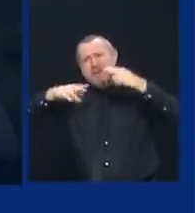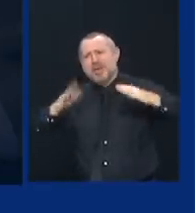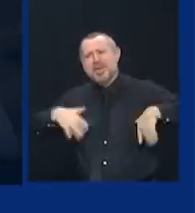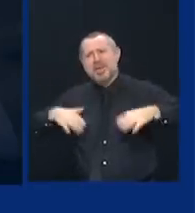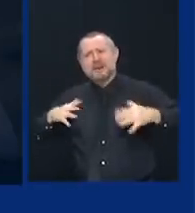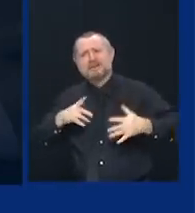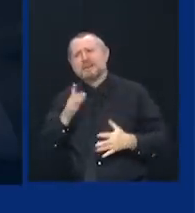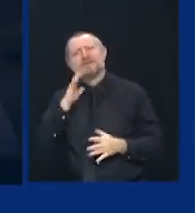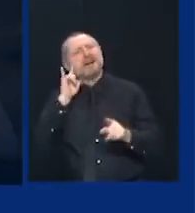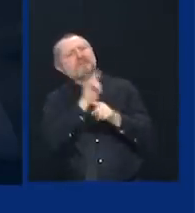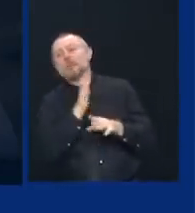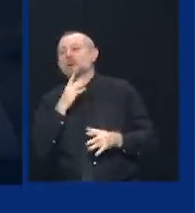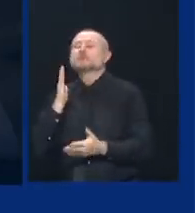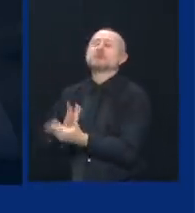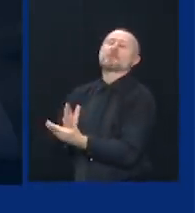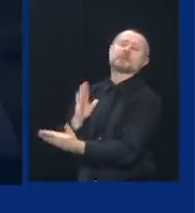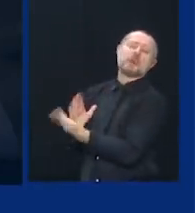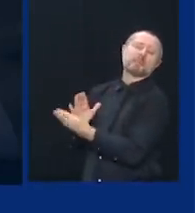stop.